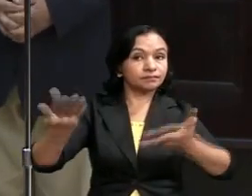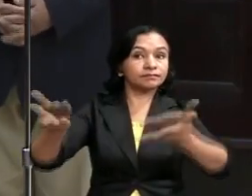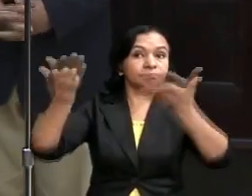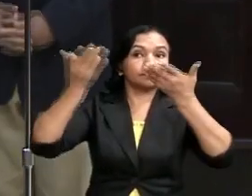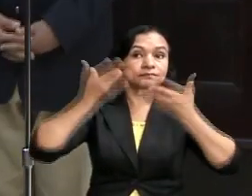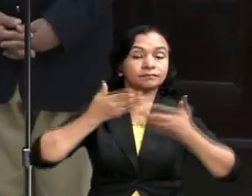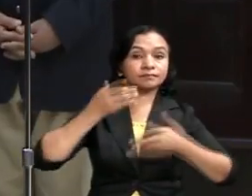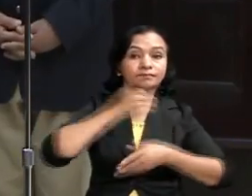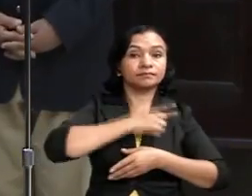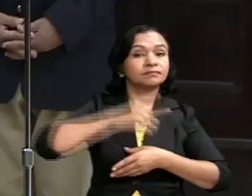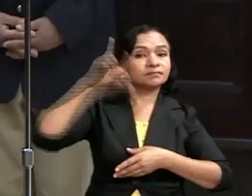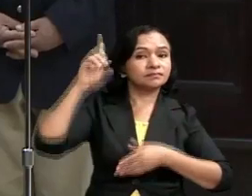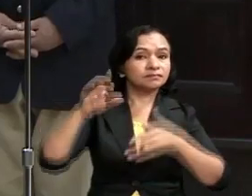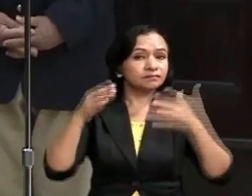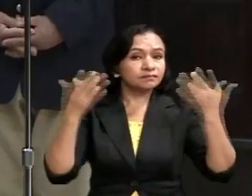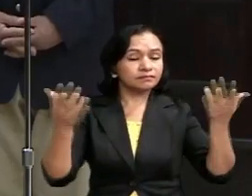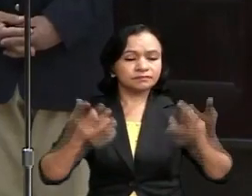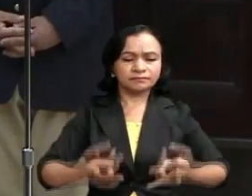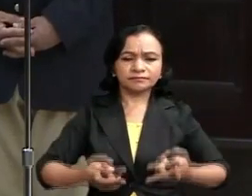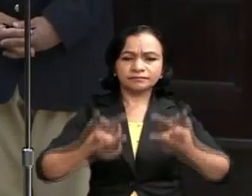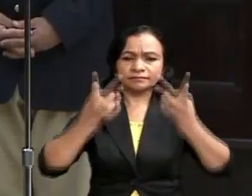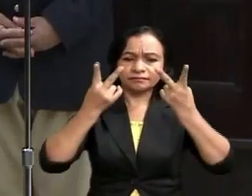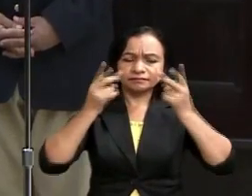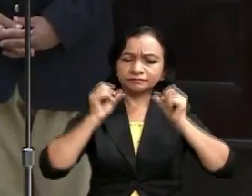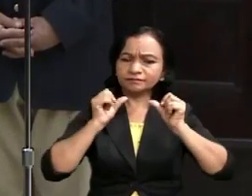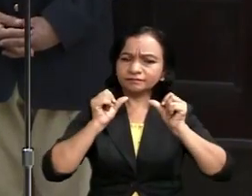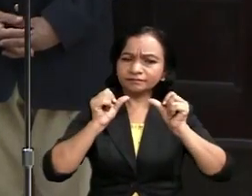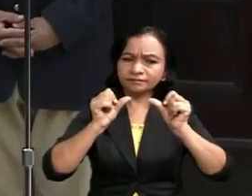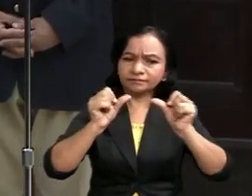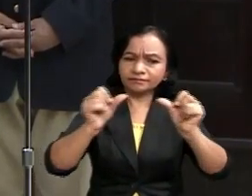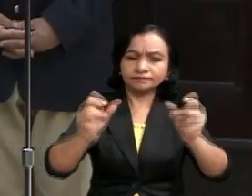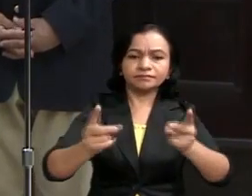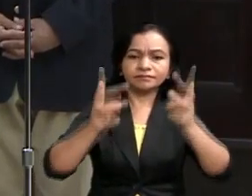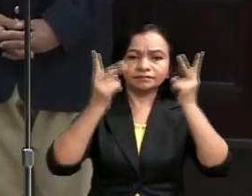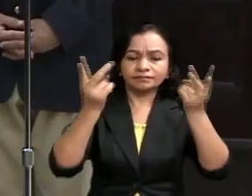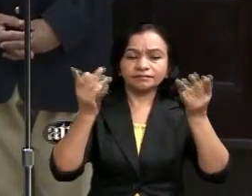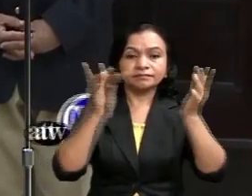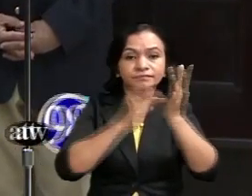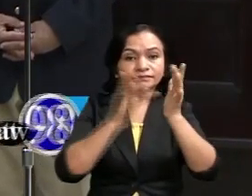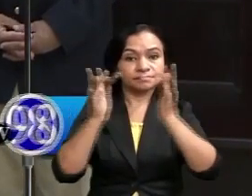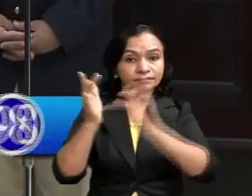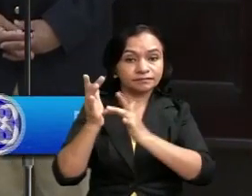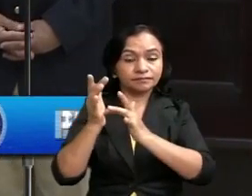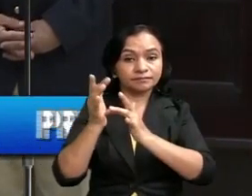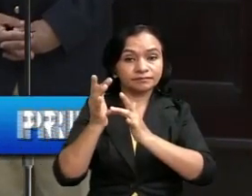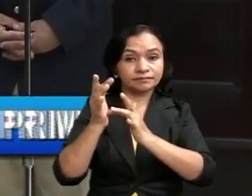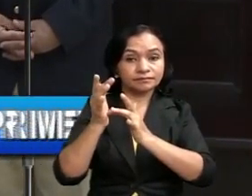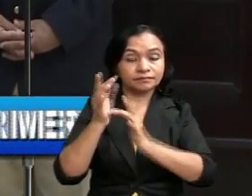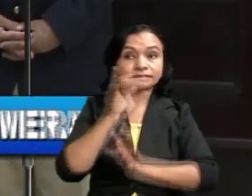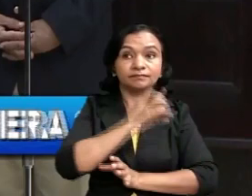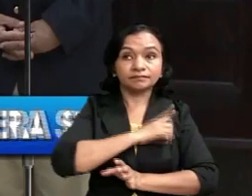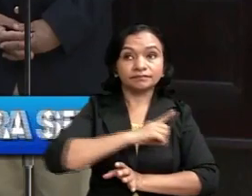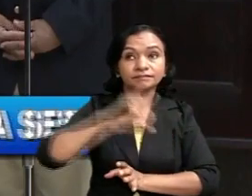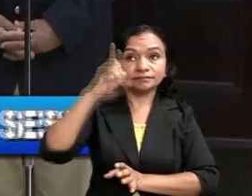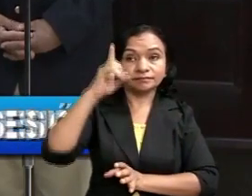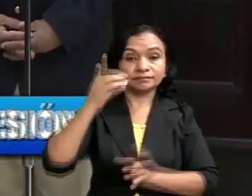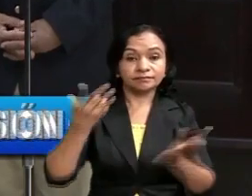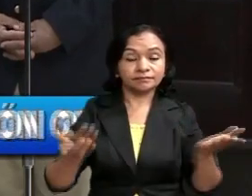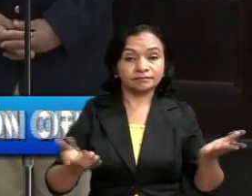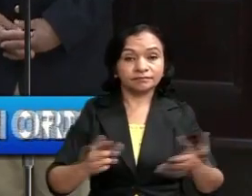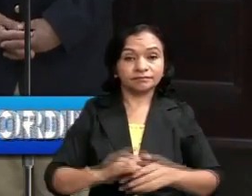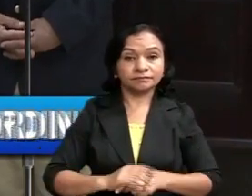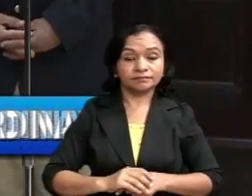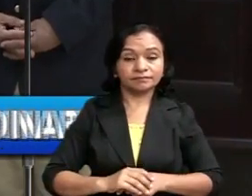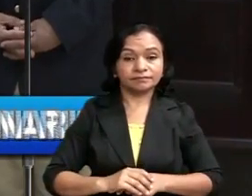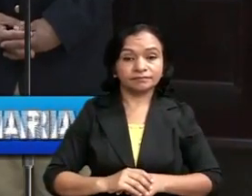is eternal life. Es vida eterna. Through Jesus Christ our Lord. A través de Jesús el Señor. 1 John 5 says you may know you